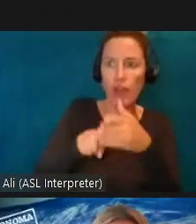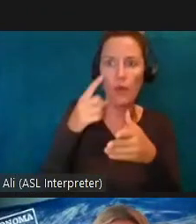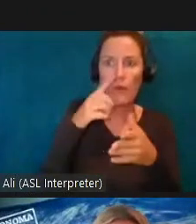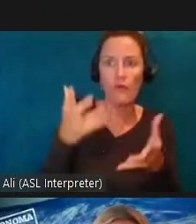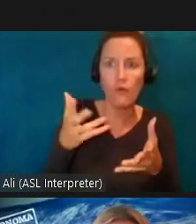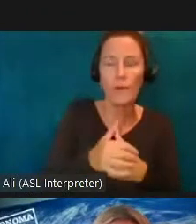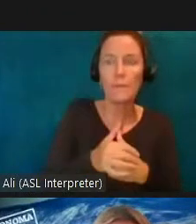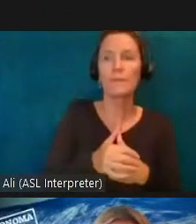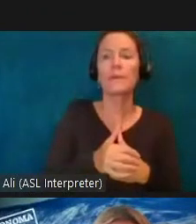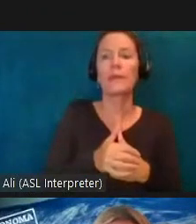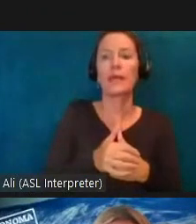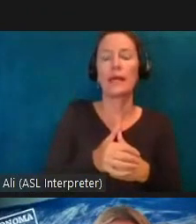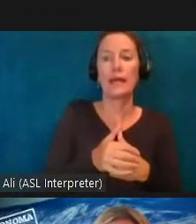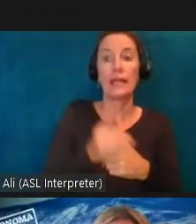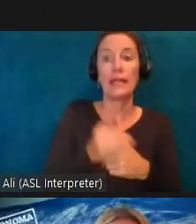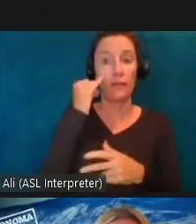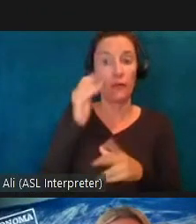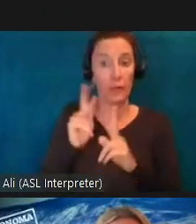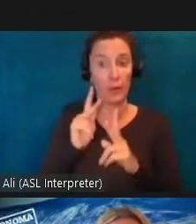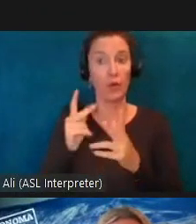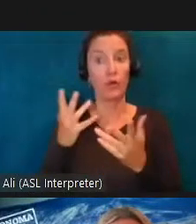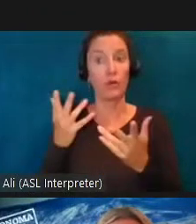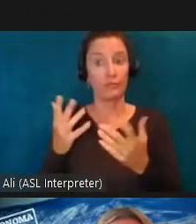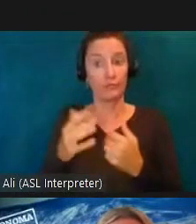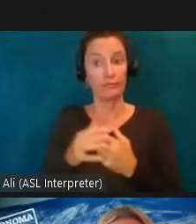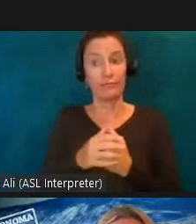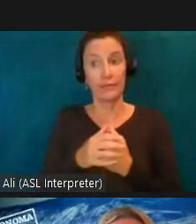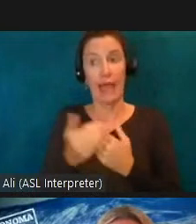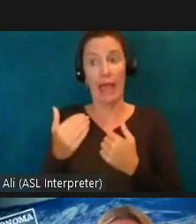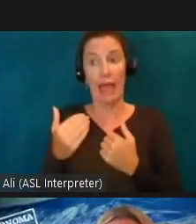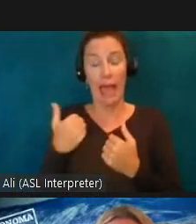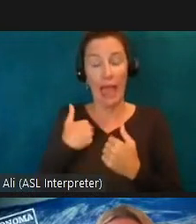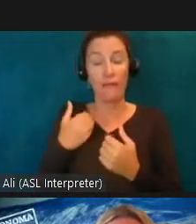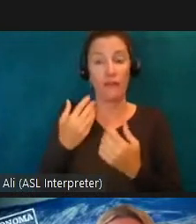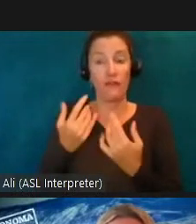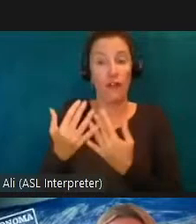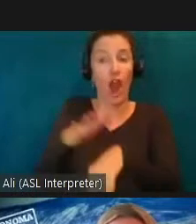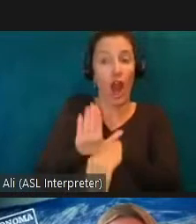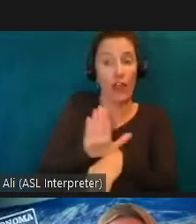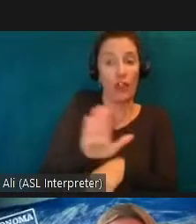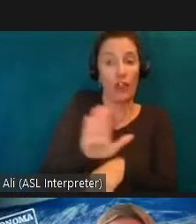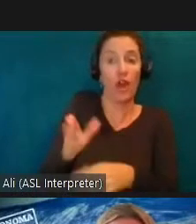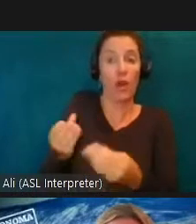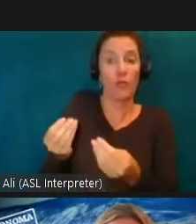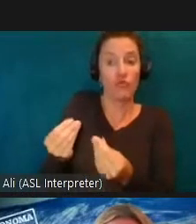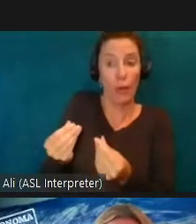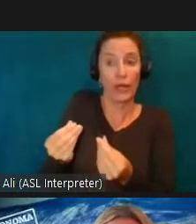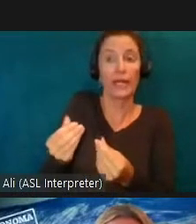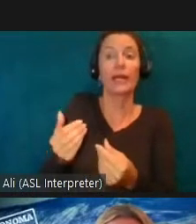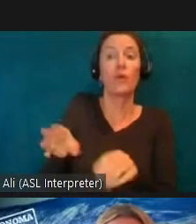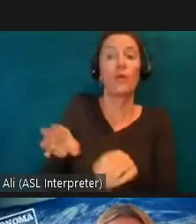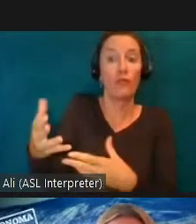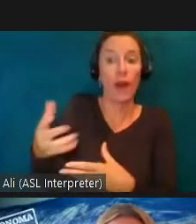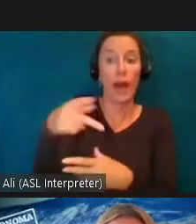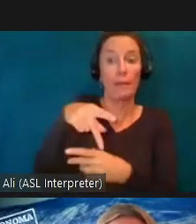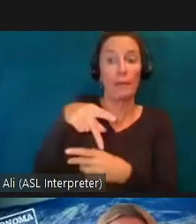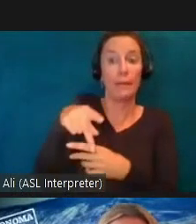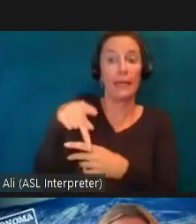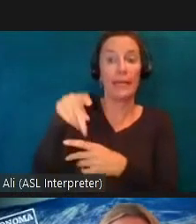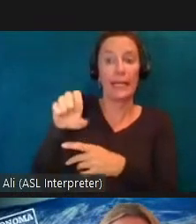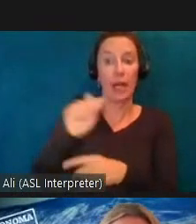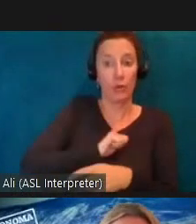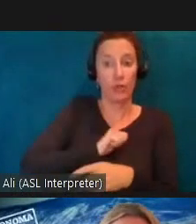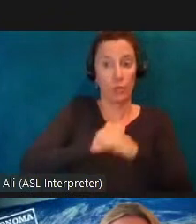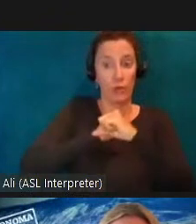have been impacted by the fire itself and the fire may have been on their property, we're providing the availability of personal protective equipment so